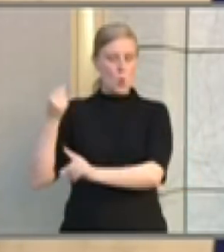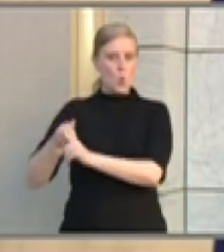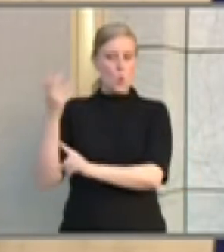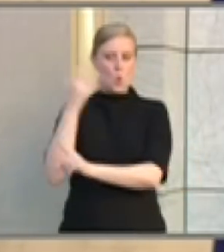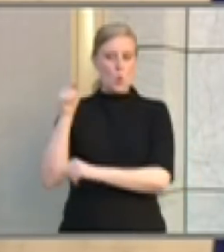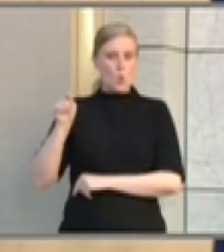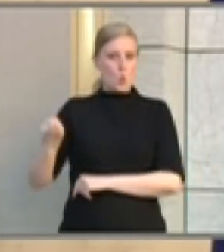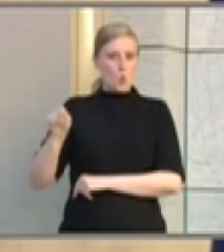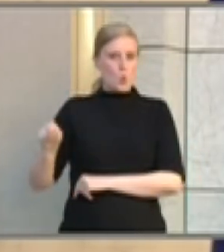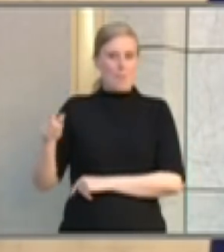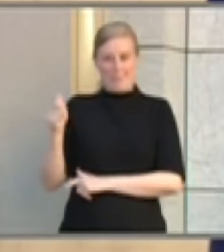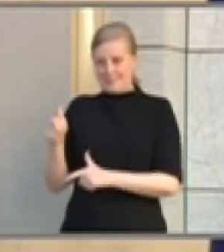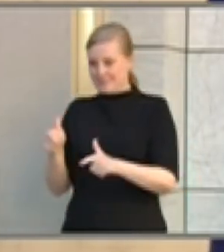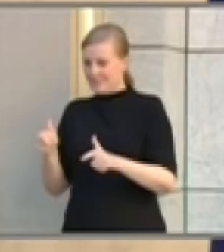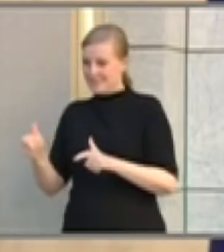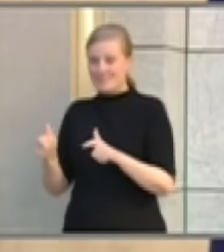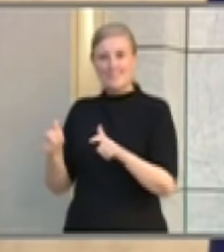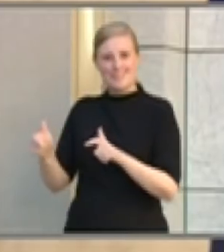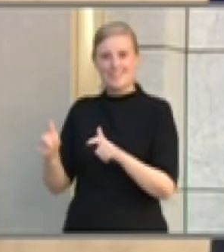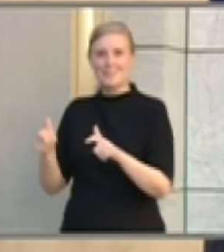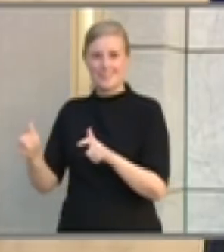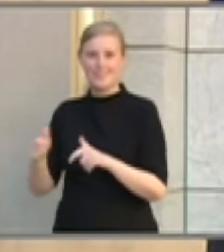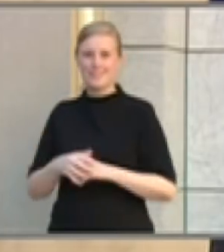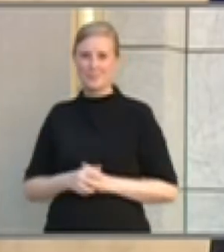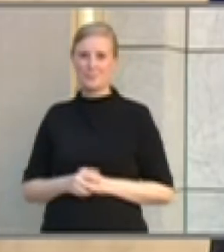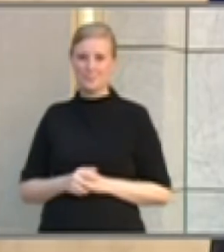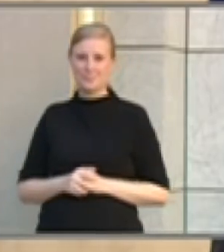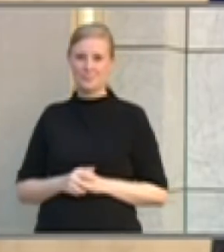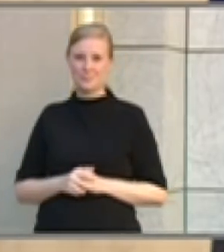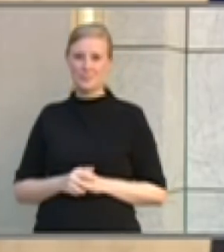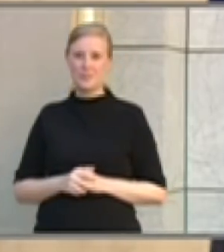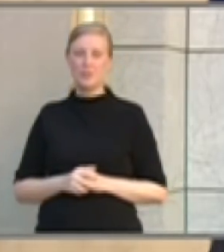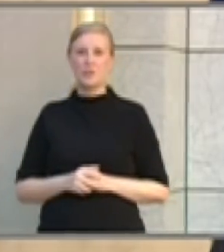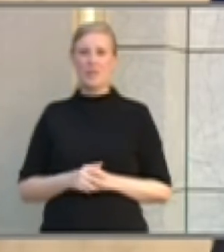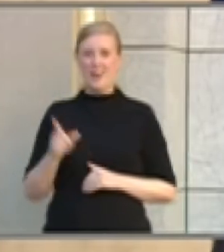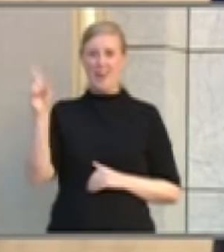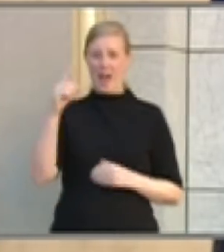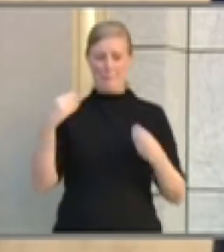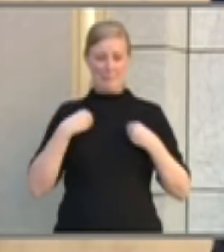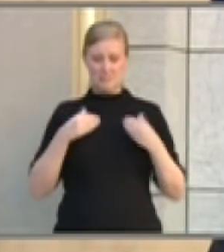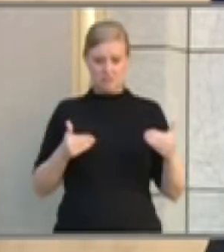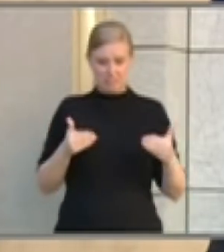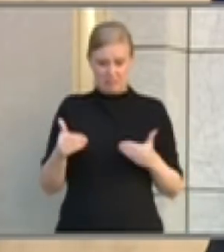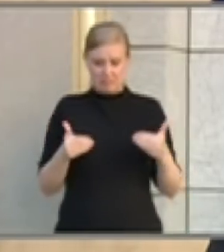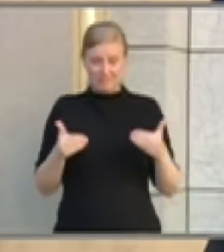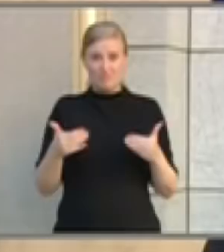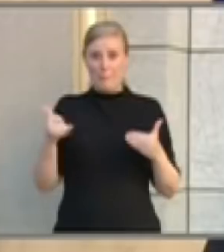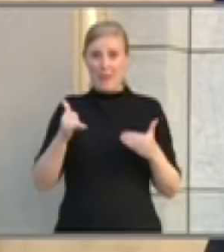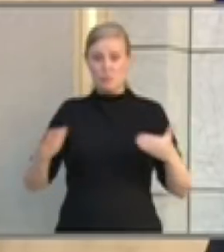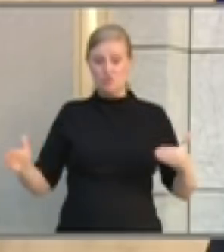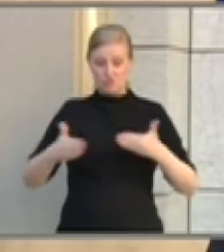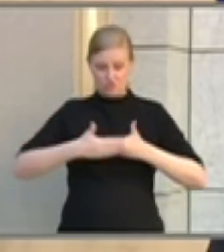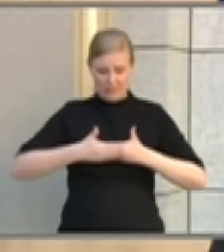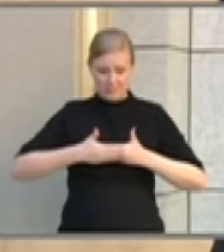for Australians from the coronavirus as we build a bridge to the recovery. This is what